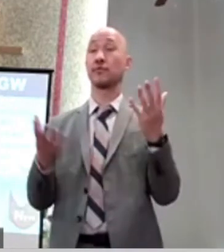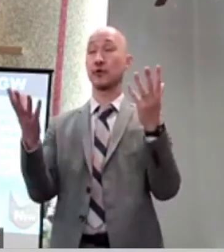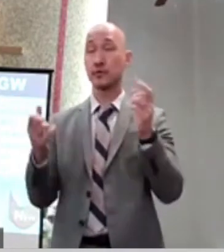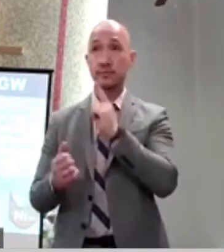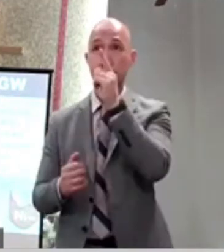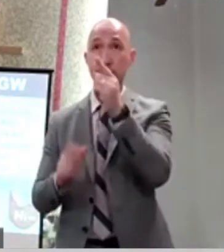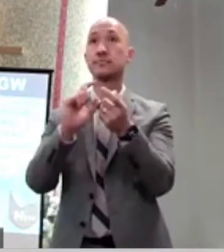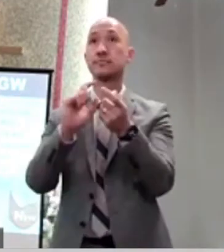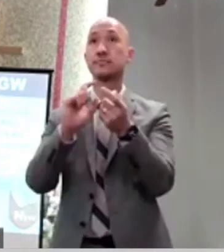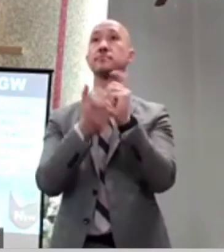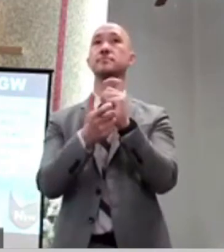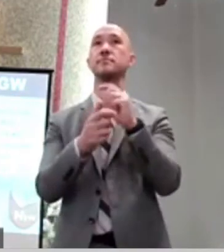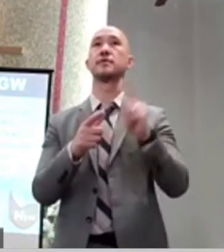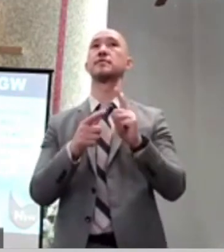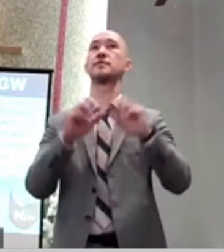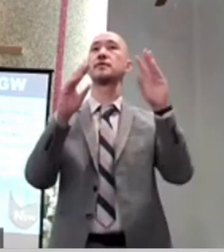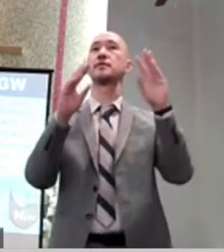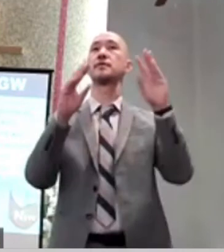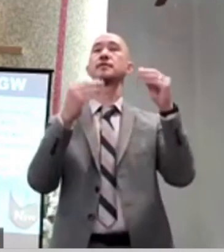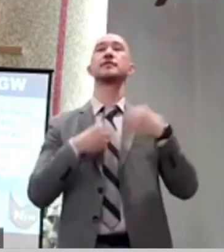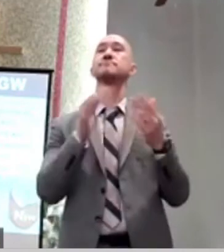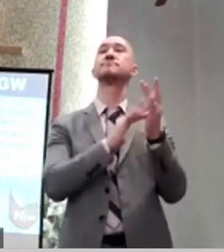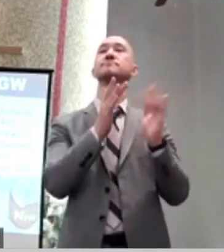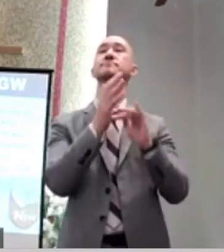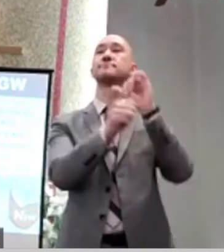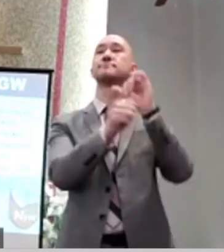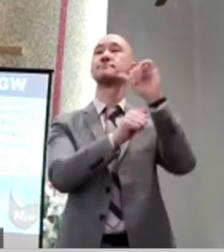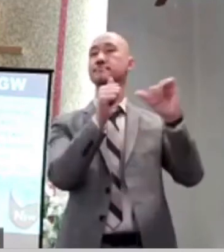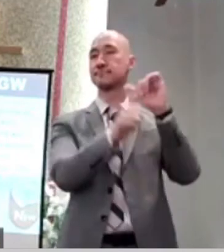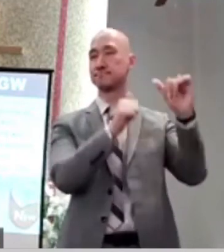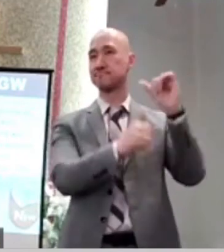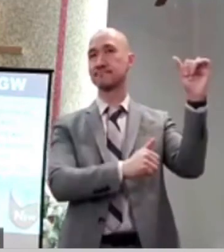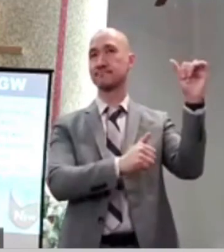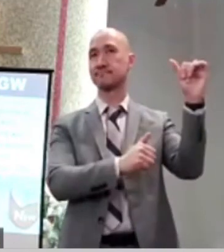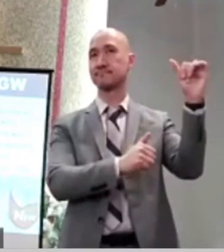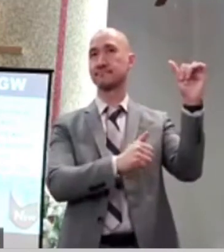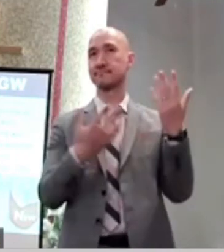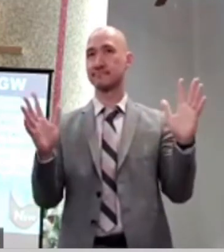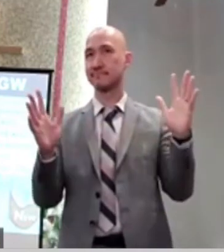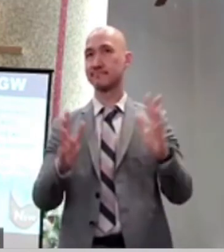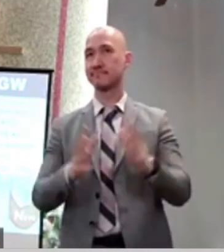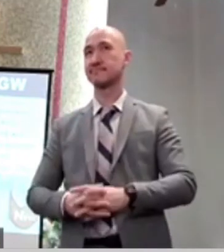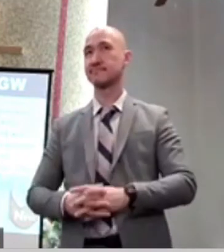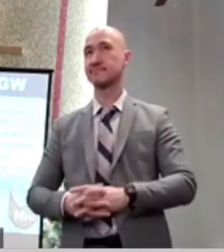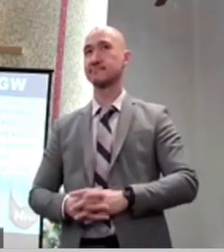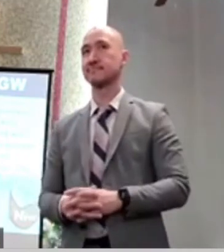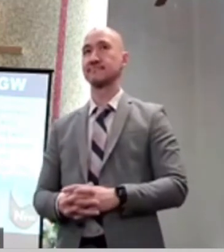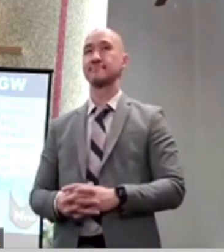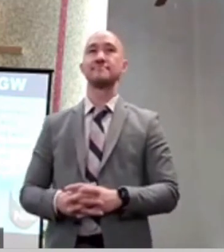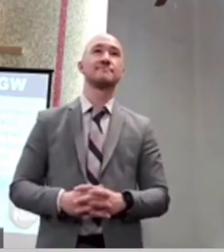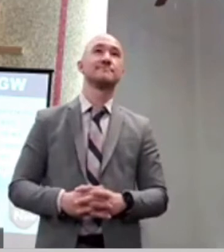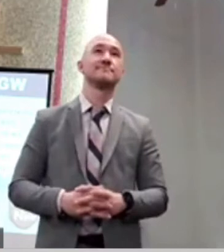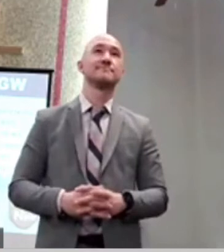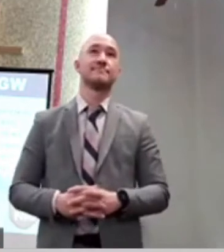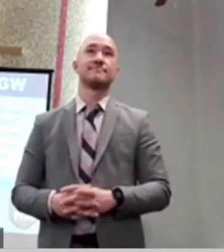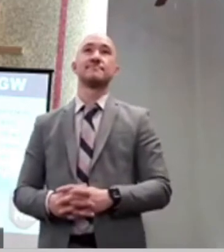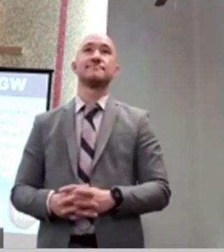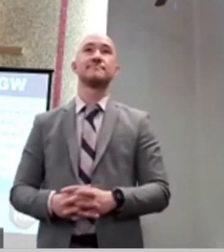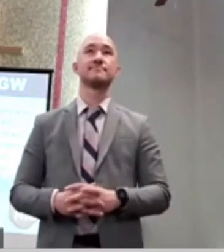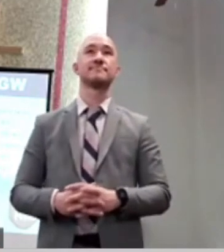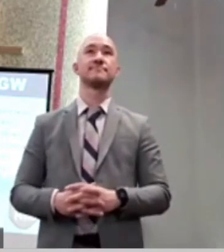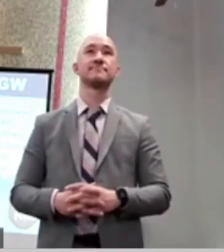no better place than in Jesus' body, the church. Because that's the nature of this dove. I was going to say the